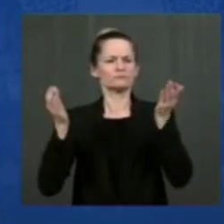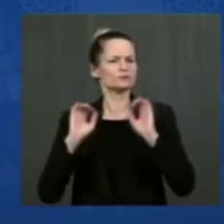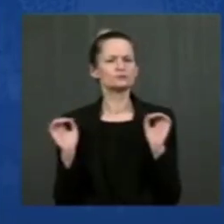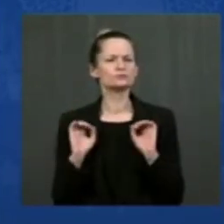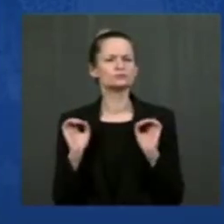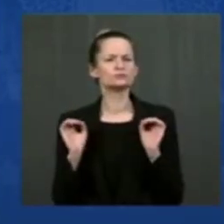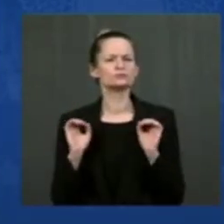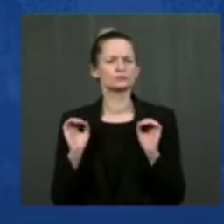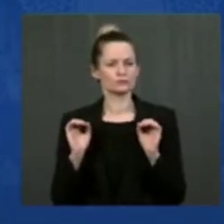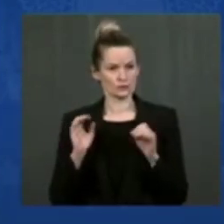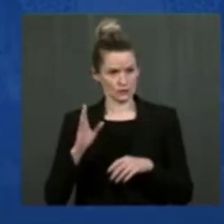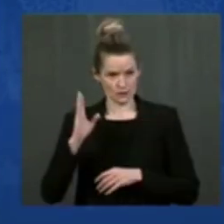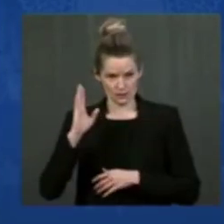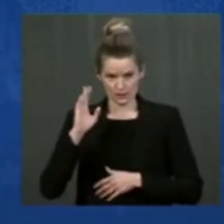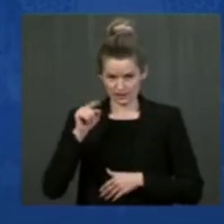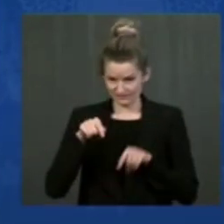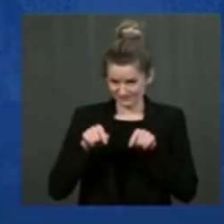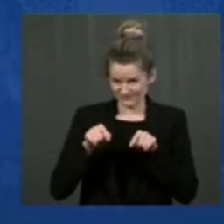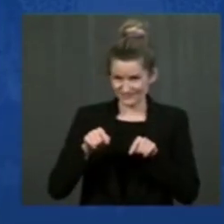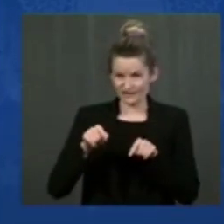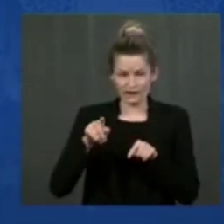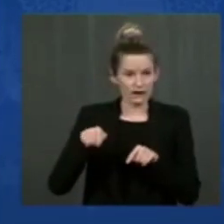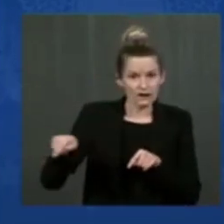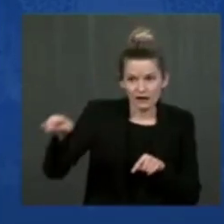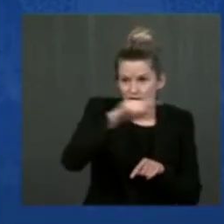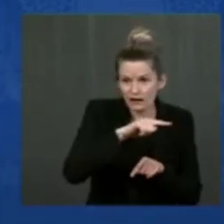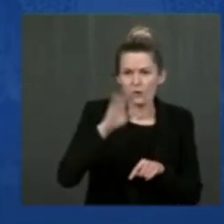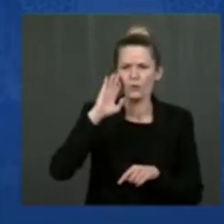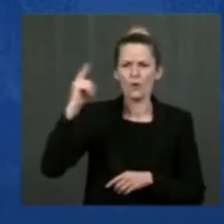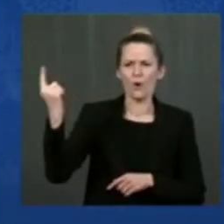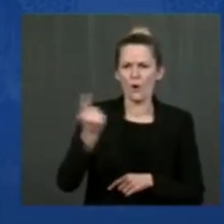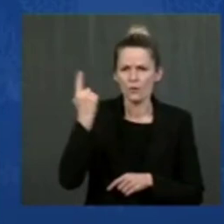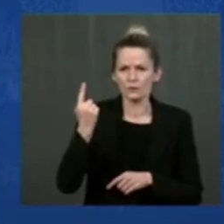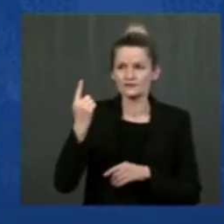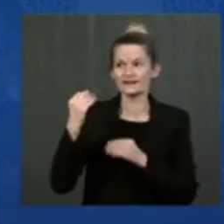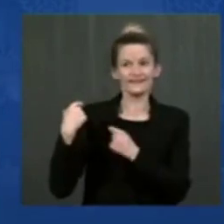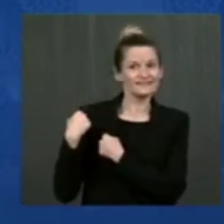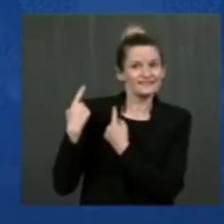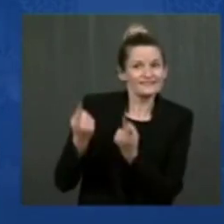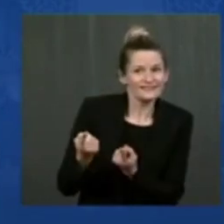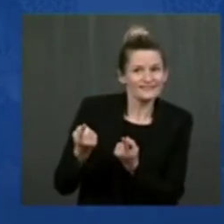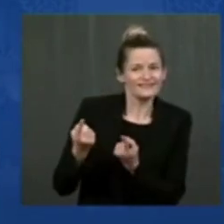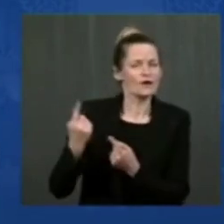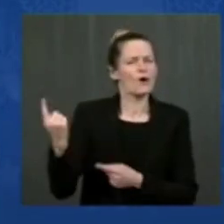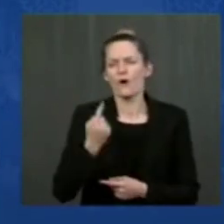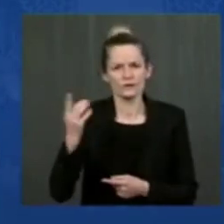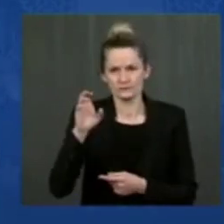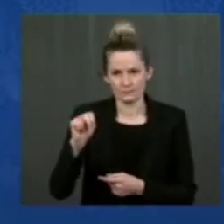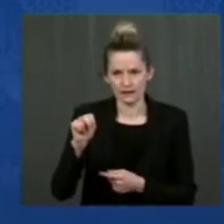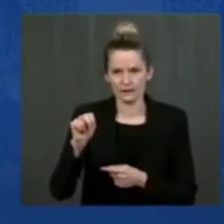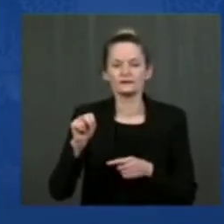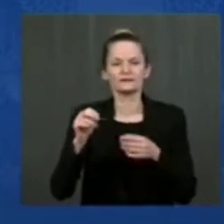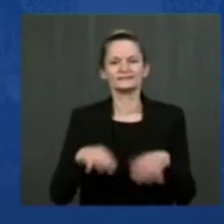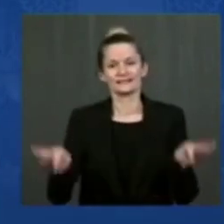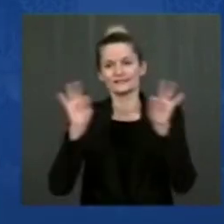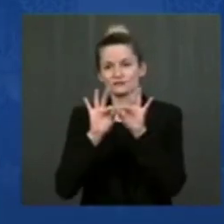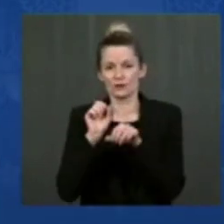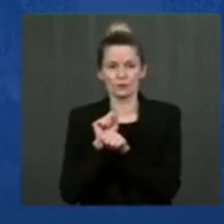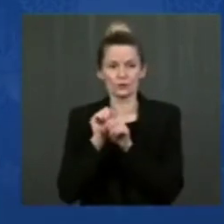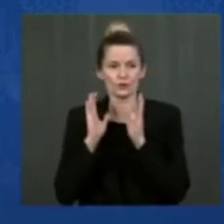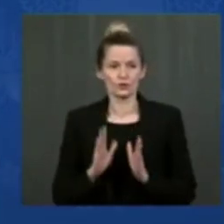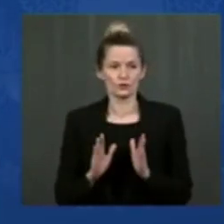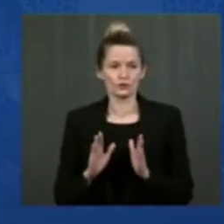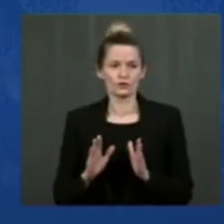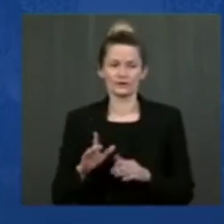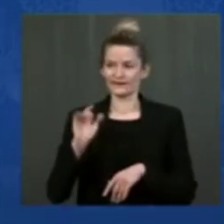essential. And Labor Day was brought to you by the labor movement. And we would say that's an innovation the